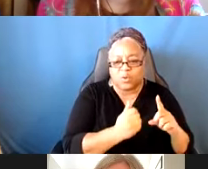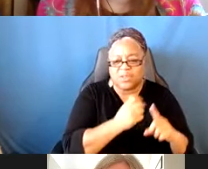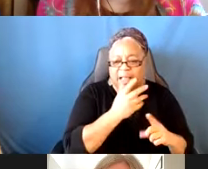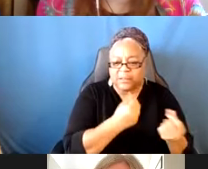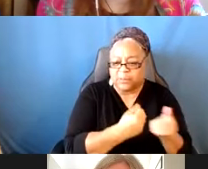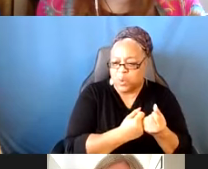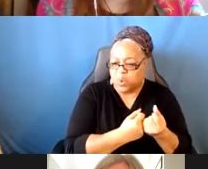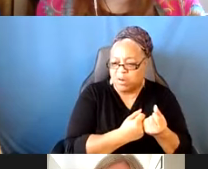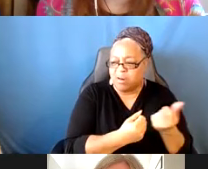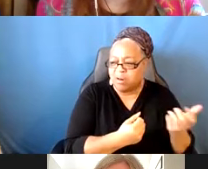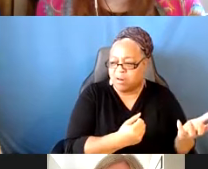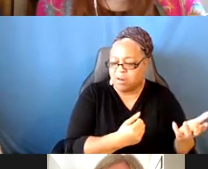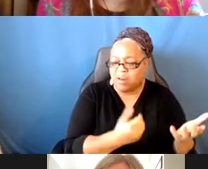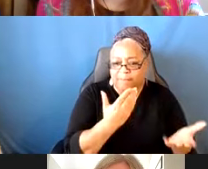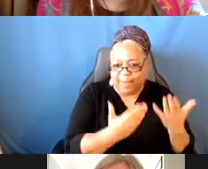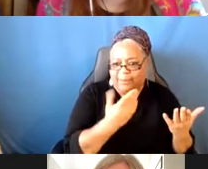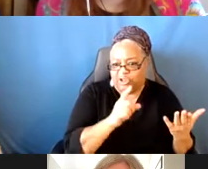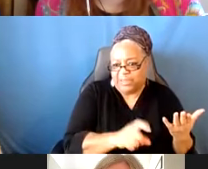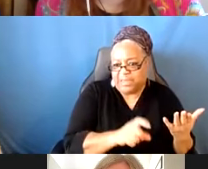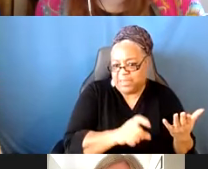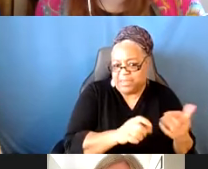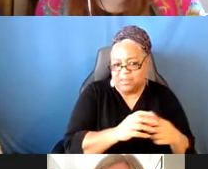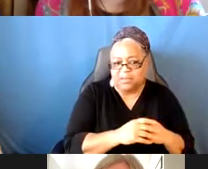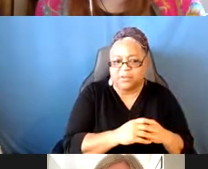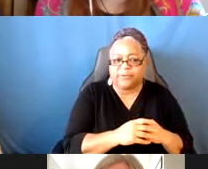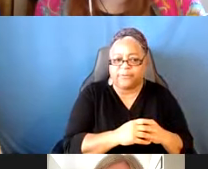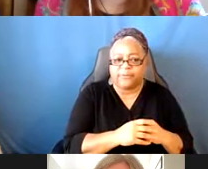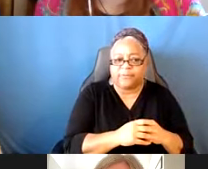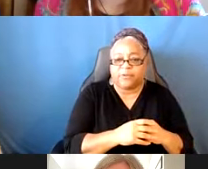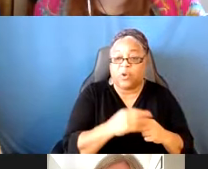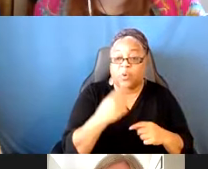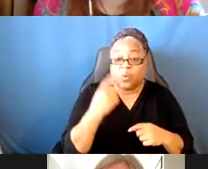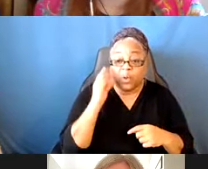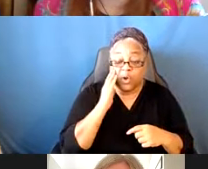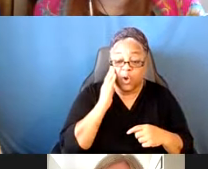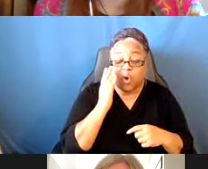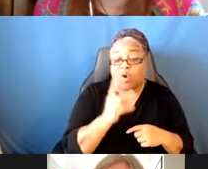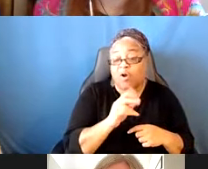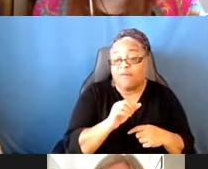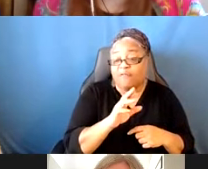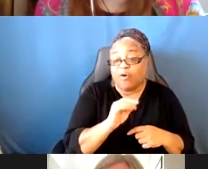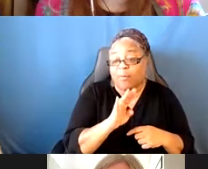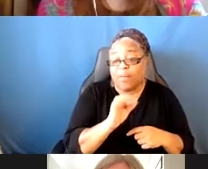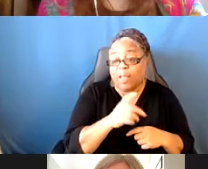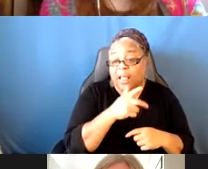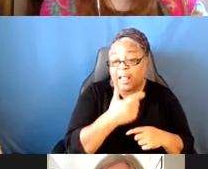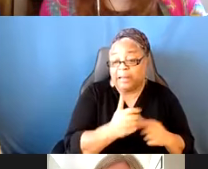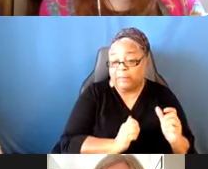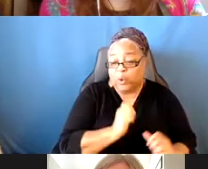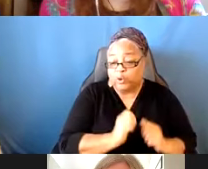be needing. We know that the verbal and emotional abuse is still going on.